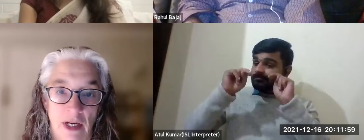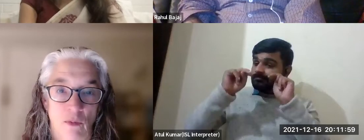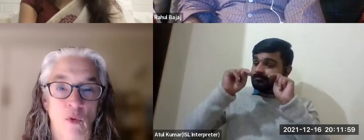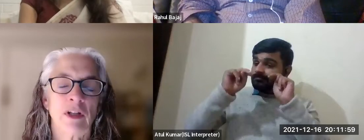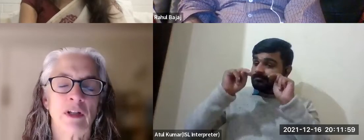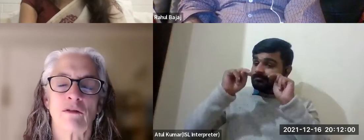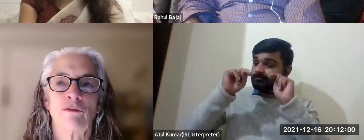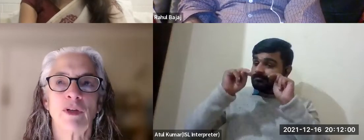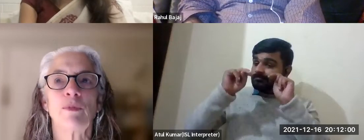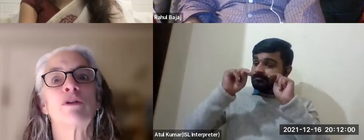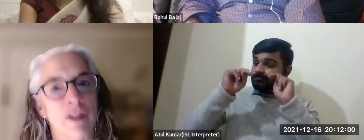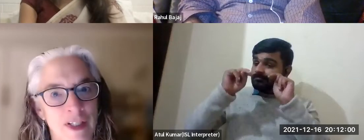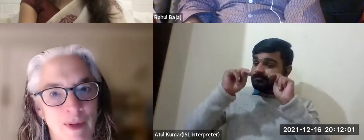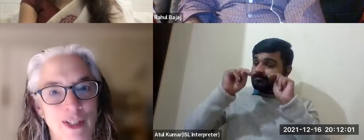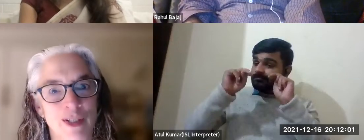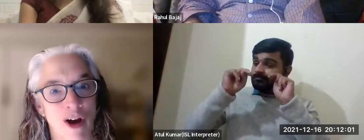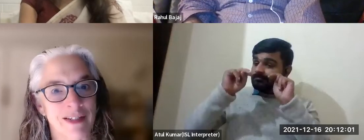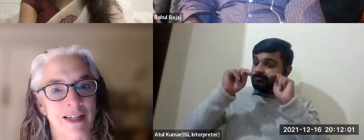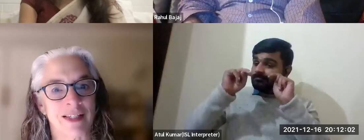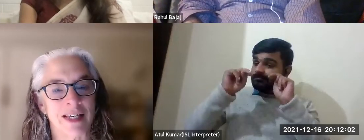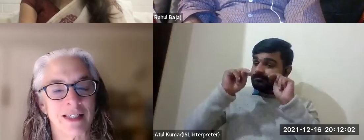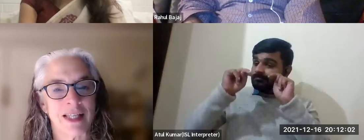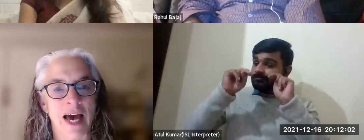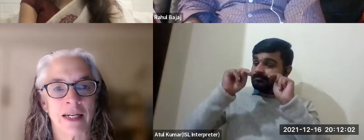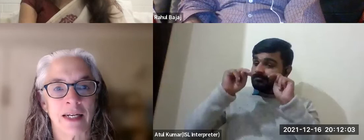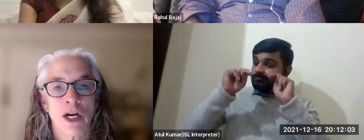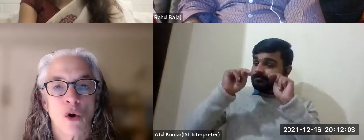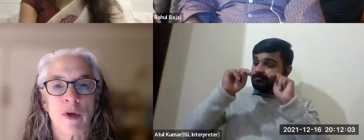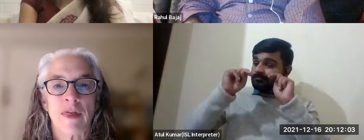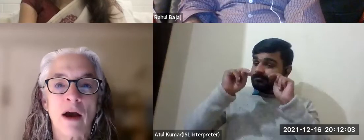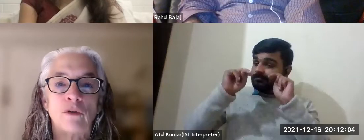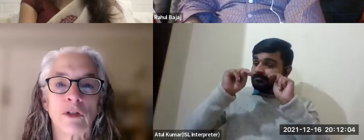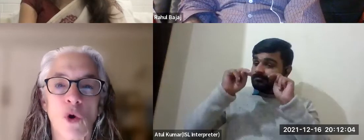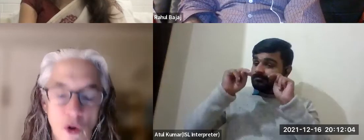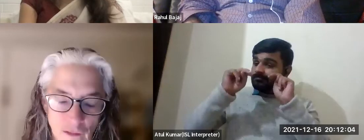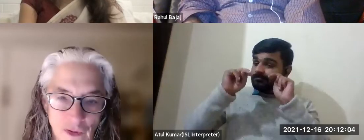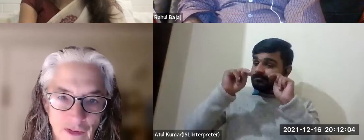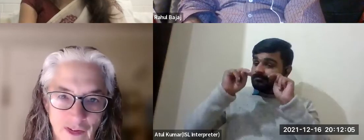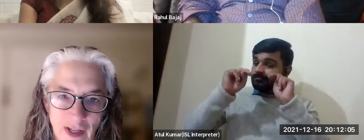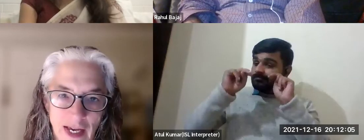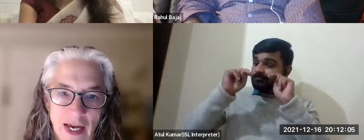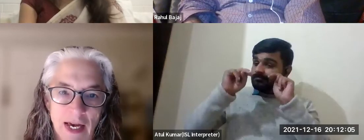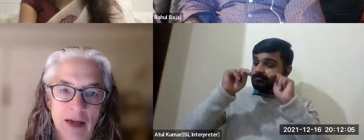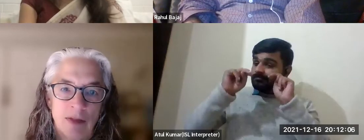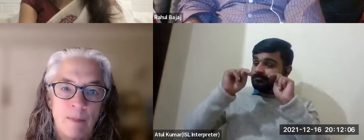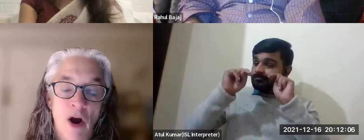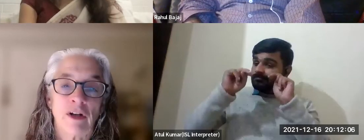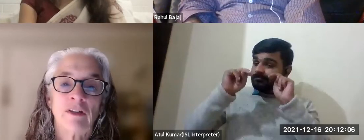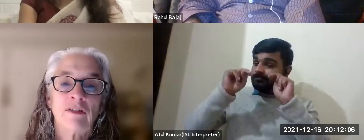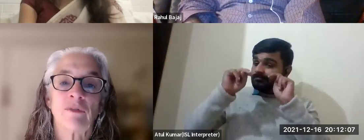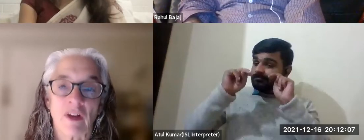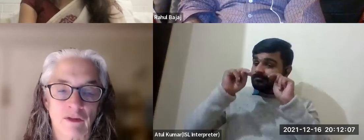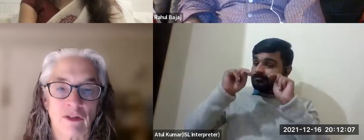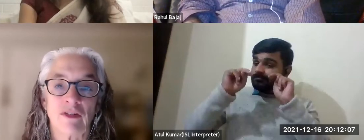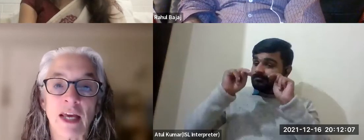experts. One of the real beautiful things about this process is that without court rules, the